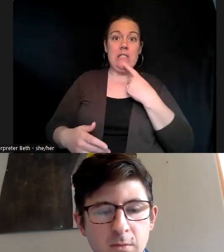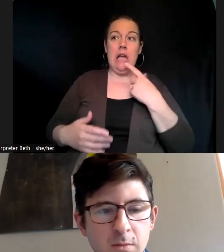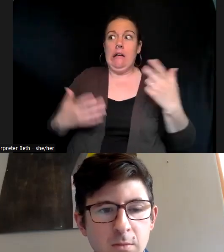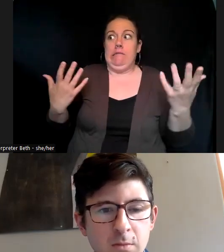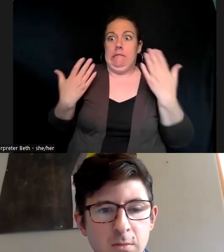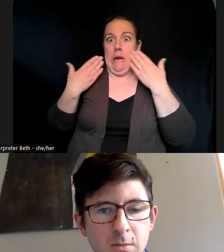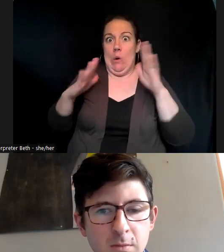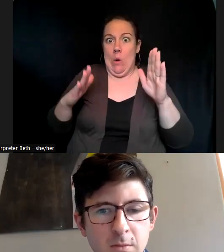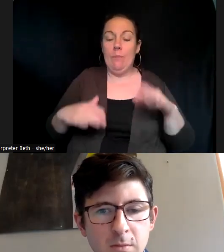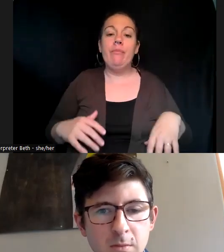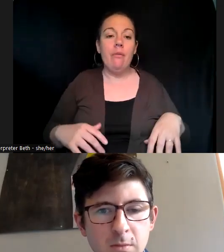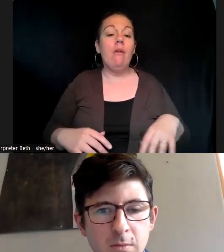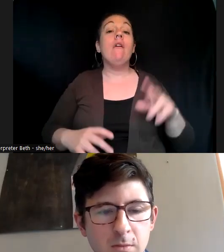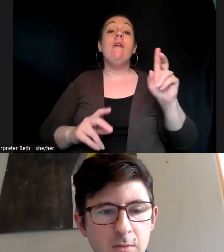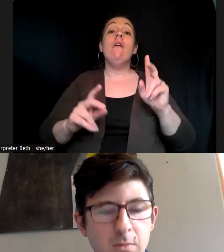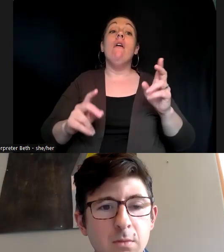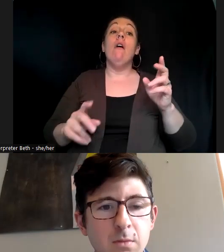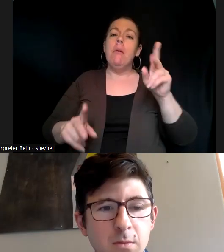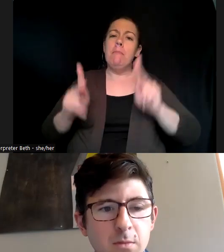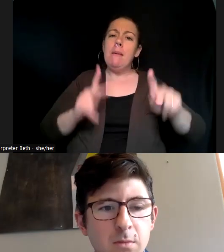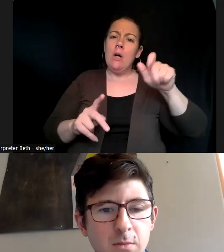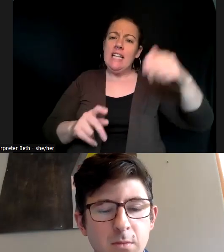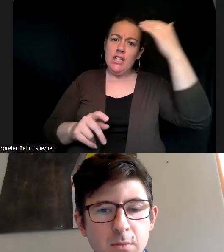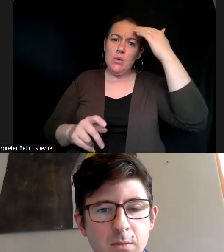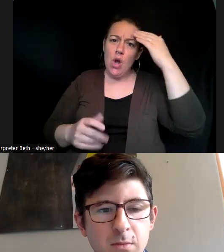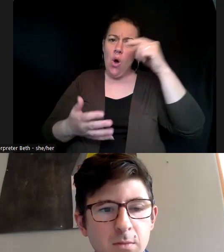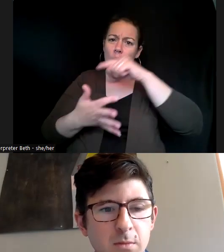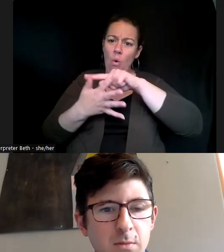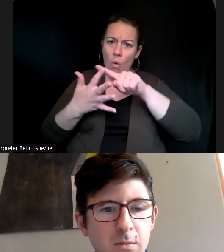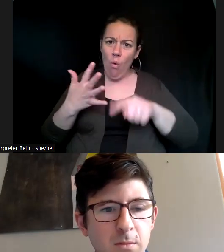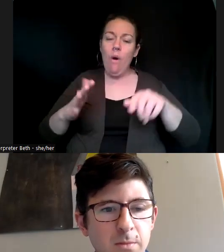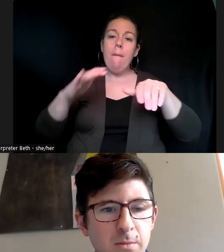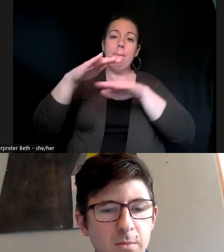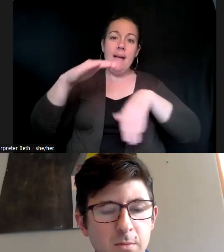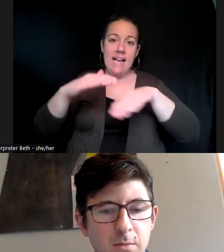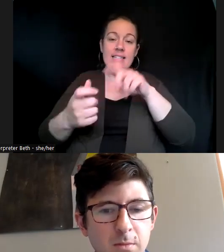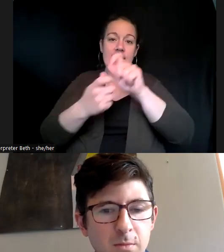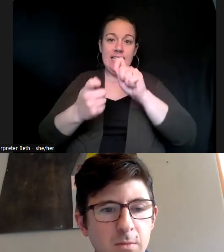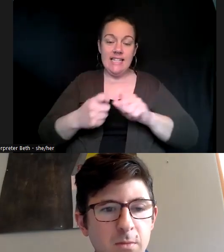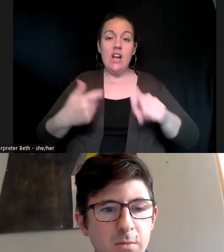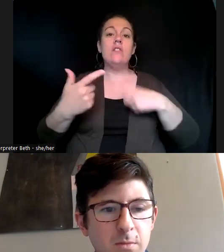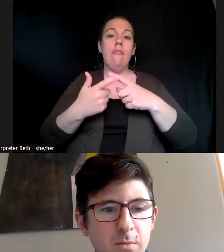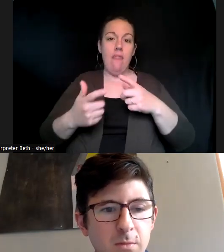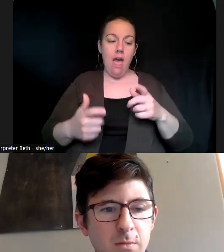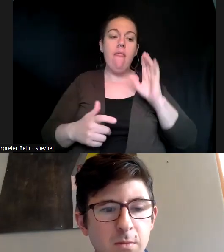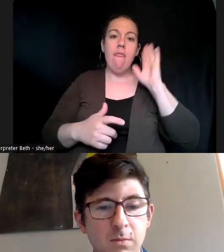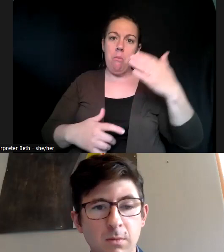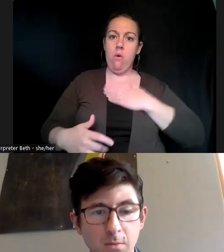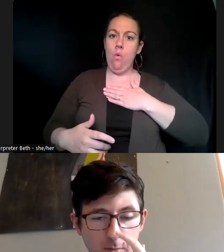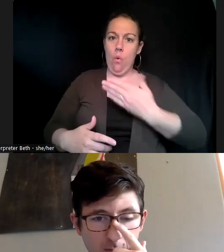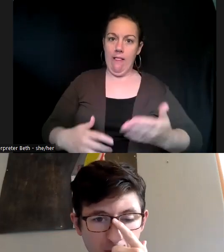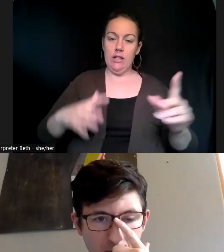if they have the information and they understand what that information is. I do think that we need to continue to